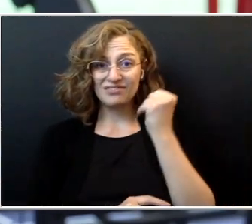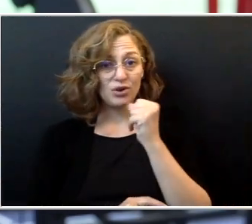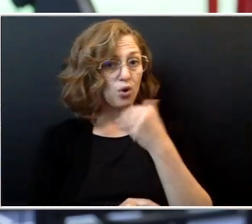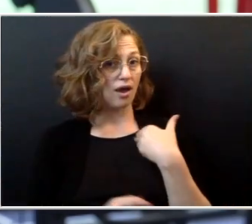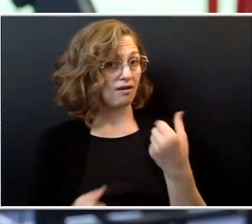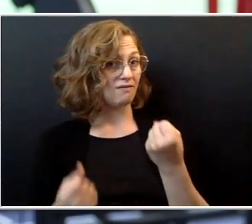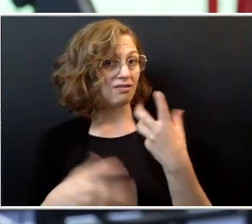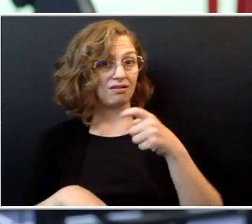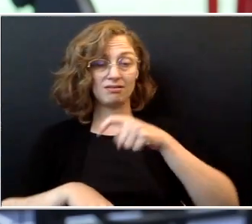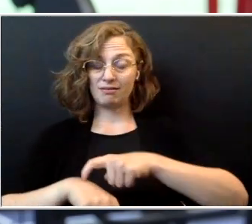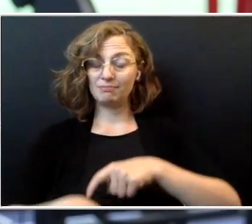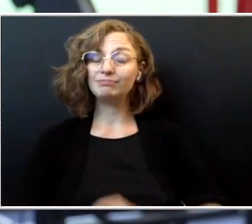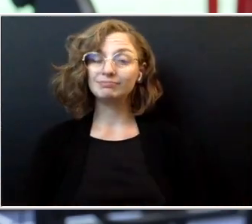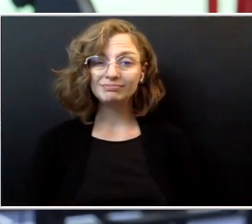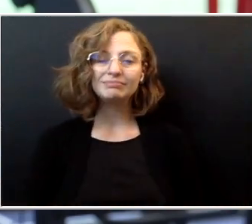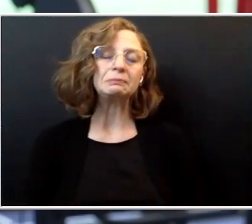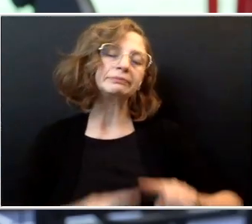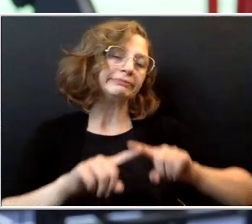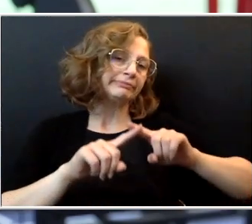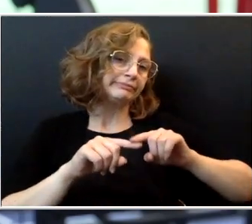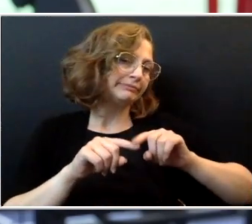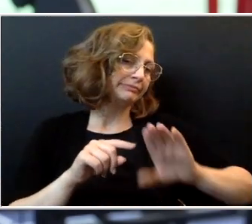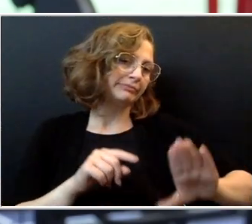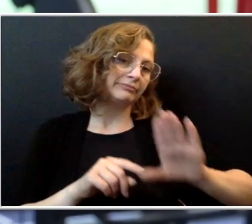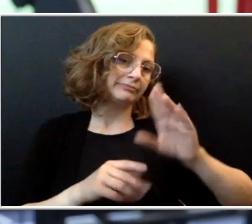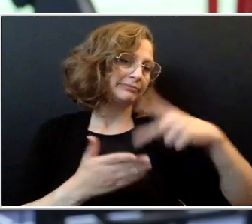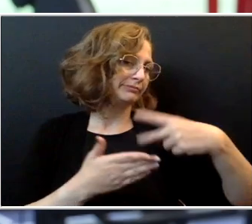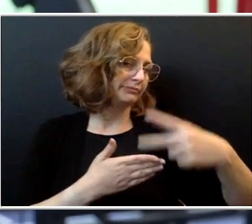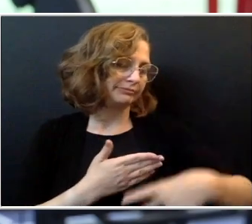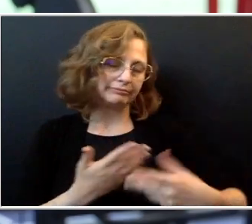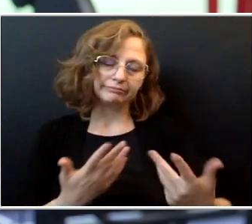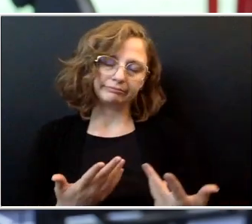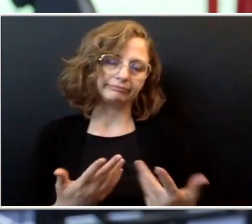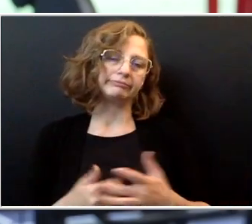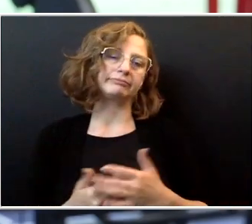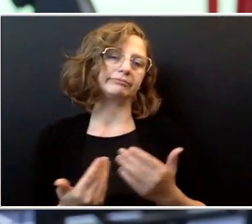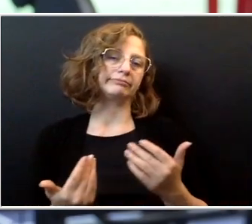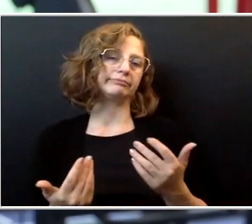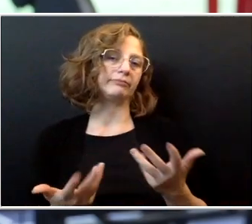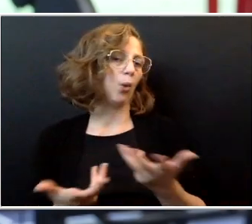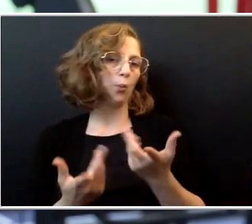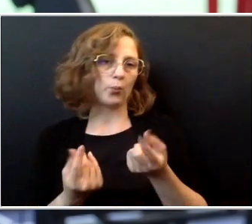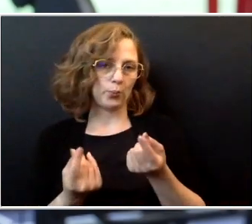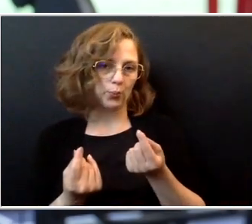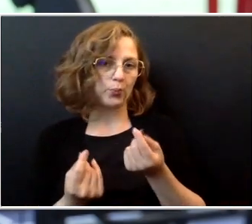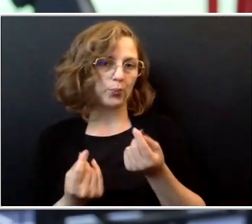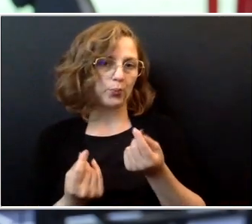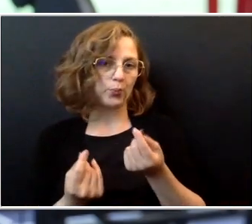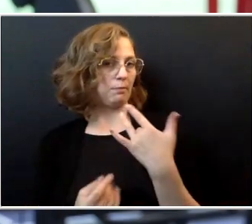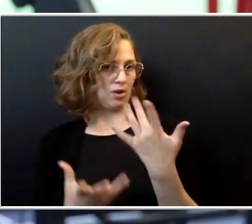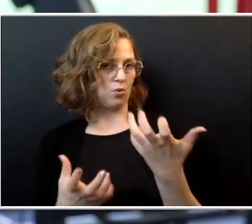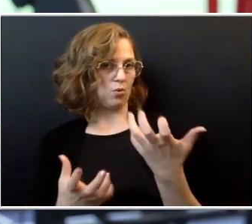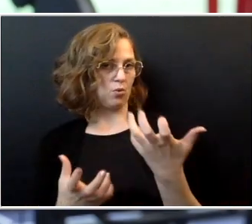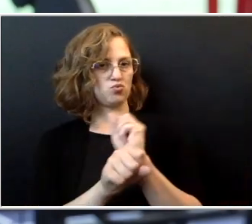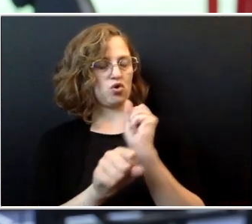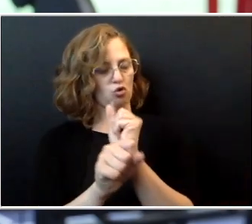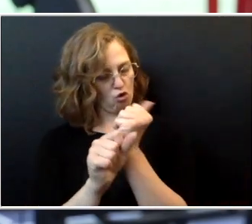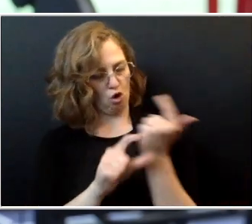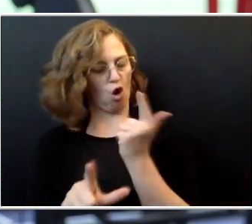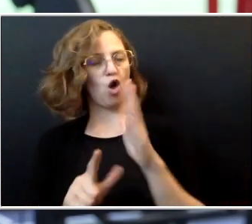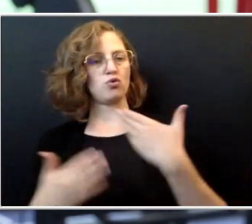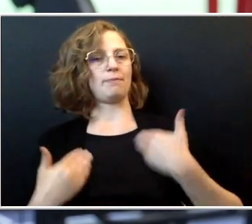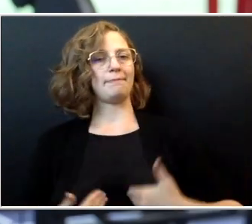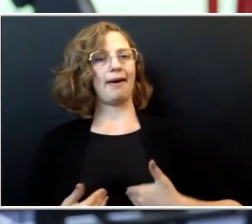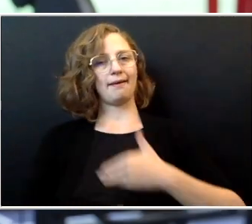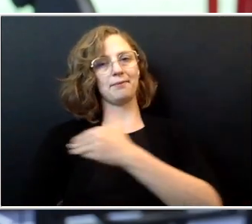of depends on the program that you're working with. You do typically want to work all of the muscles in your body just to get